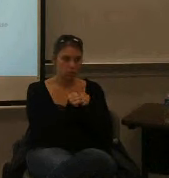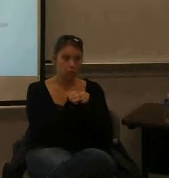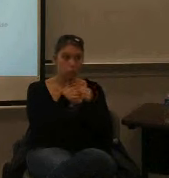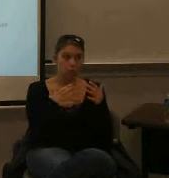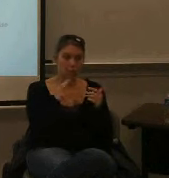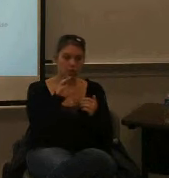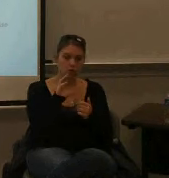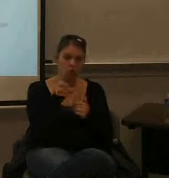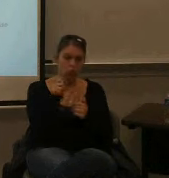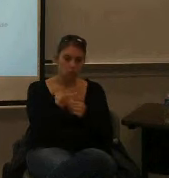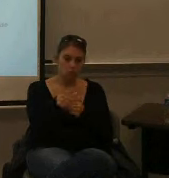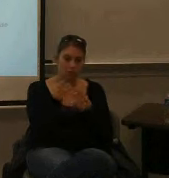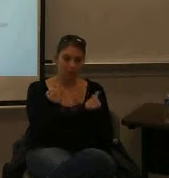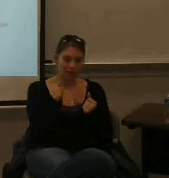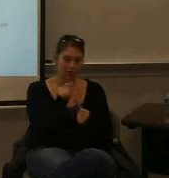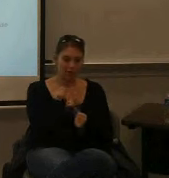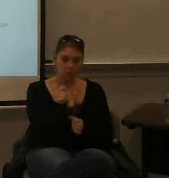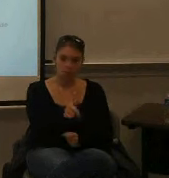all.